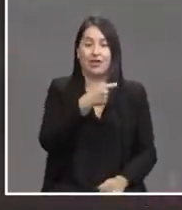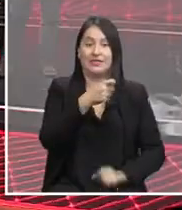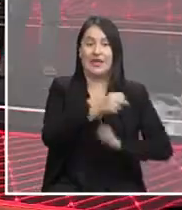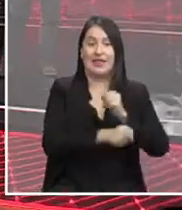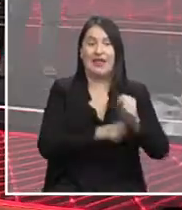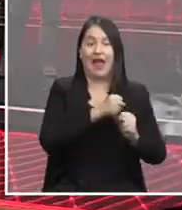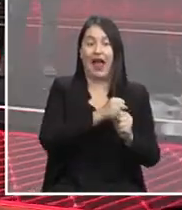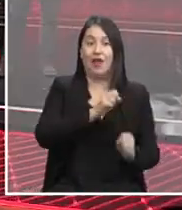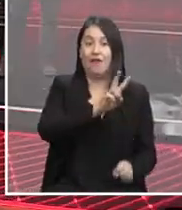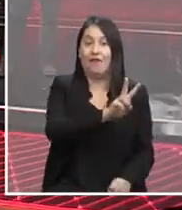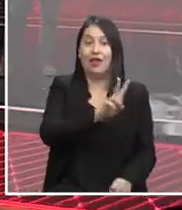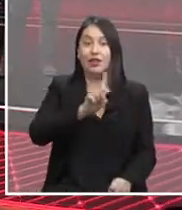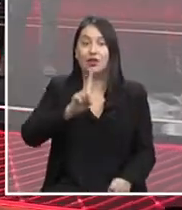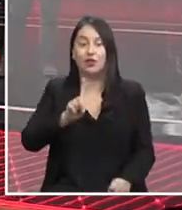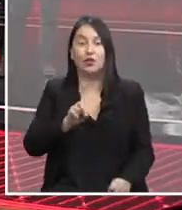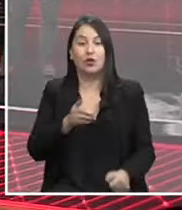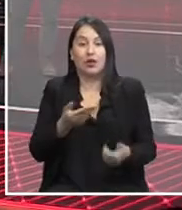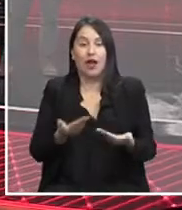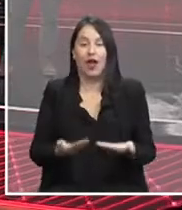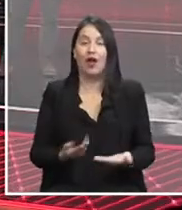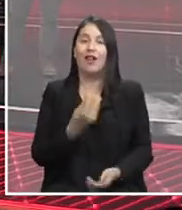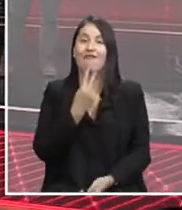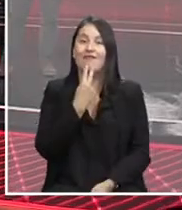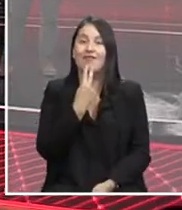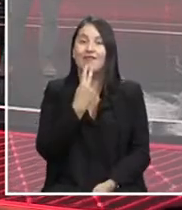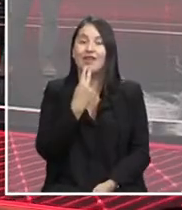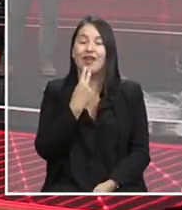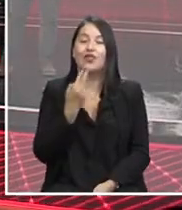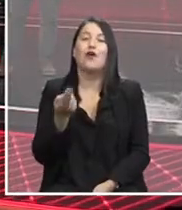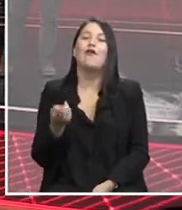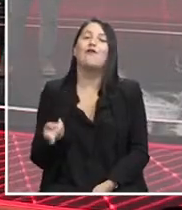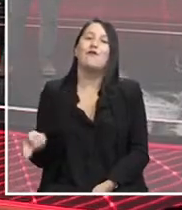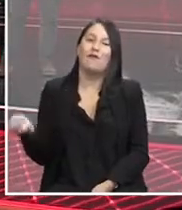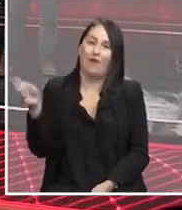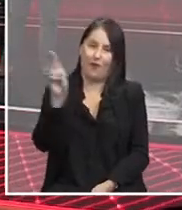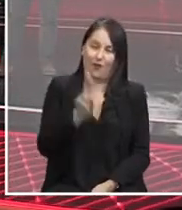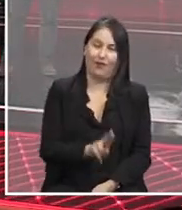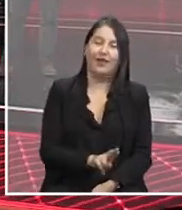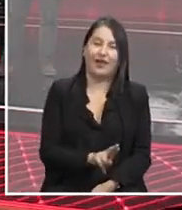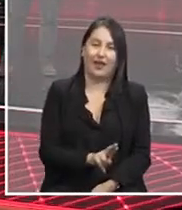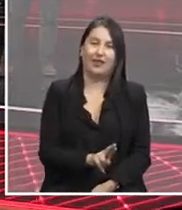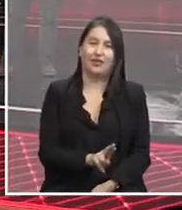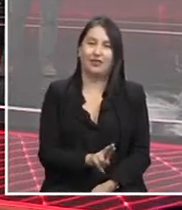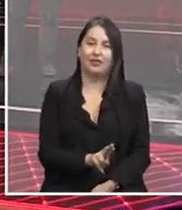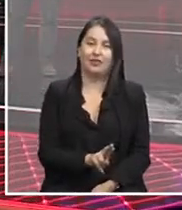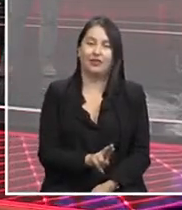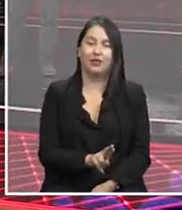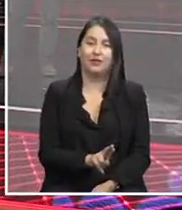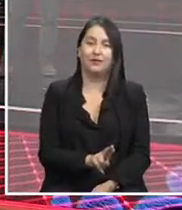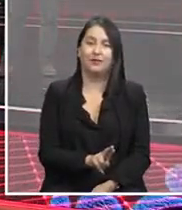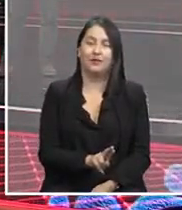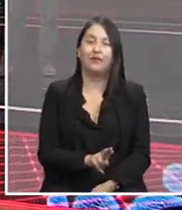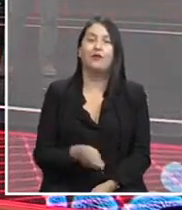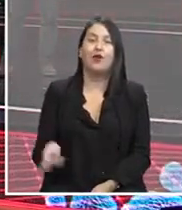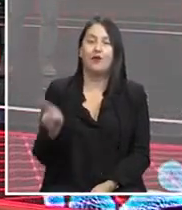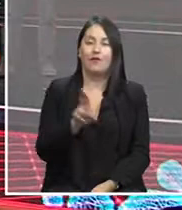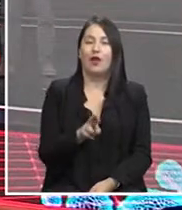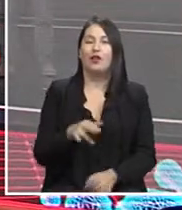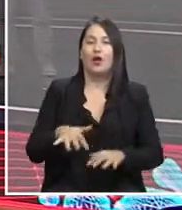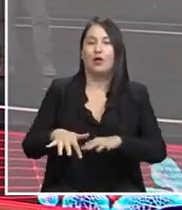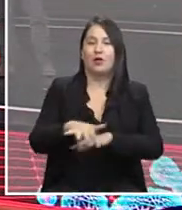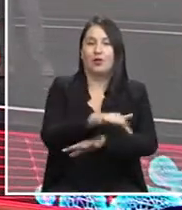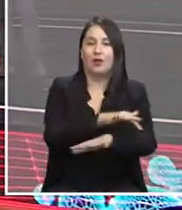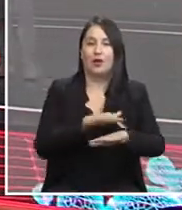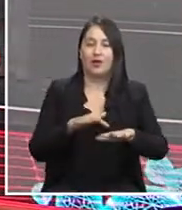we are becoming back to an Hobbesian environment, a struggle from all against